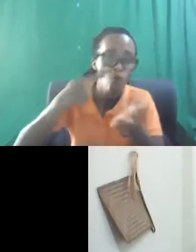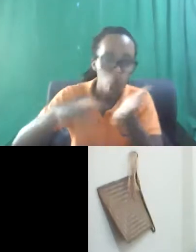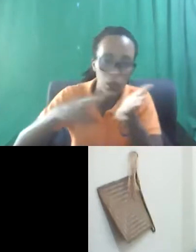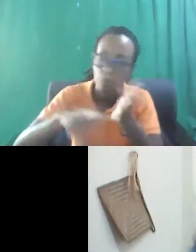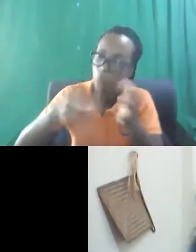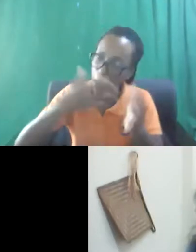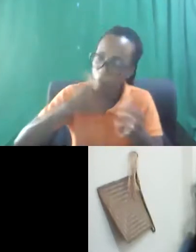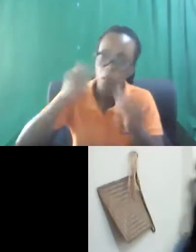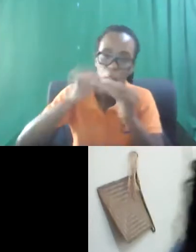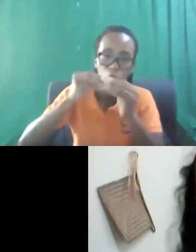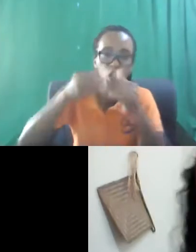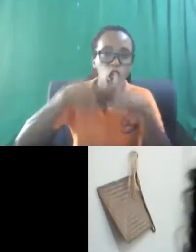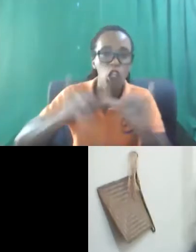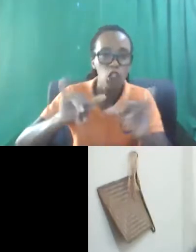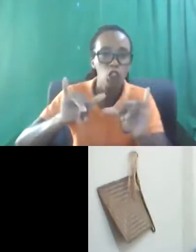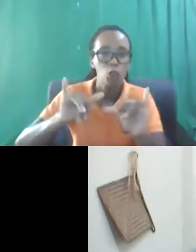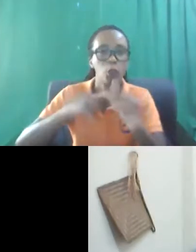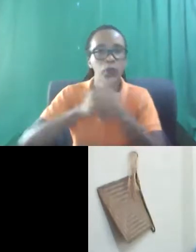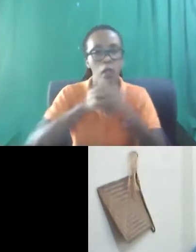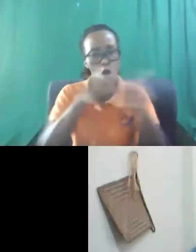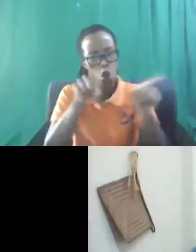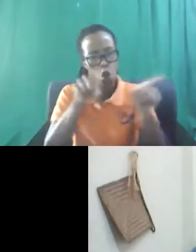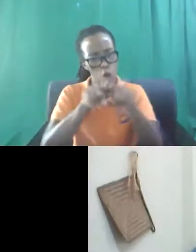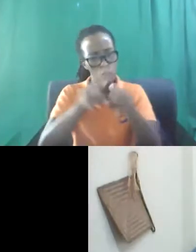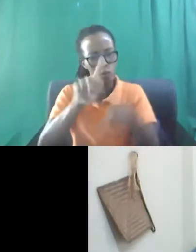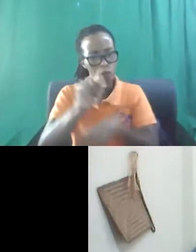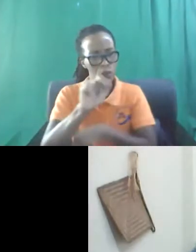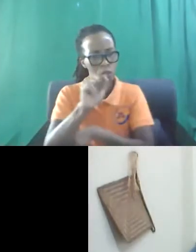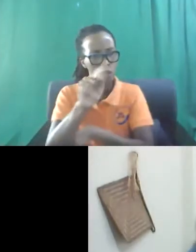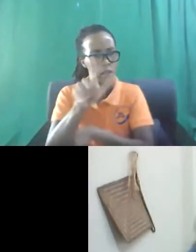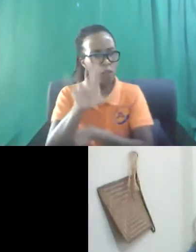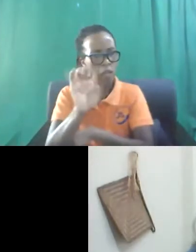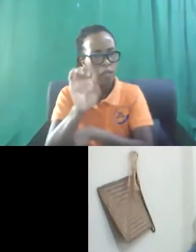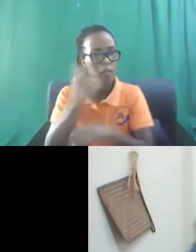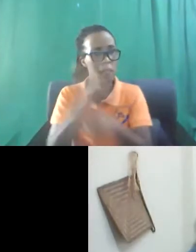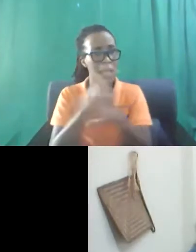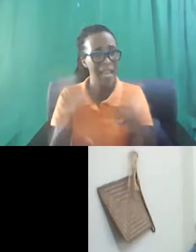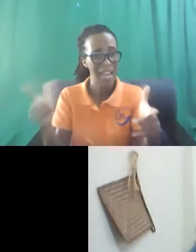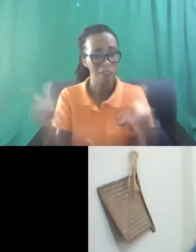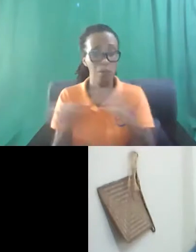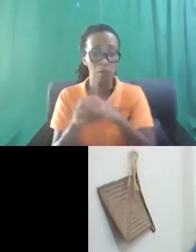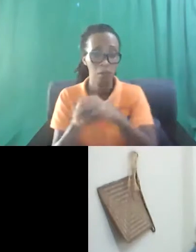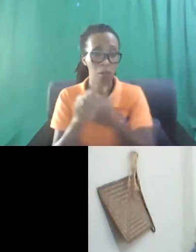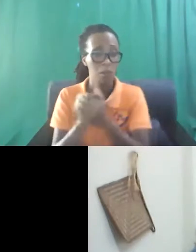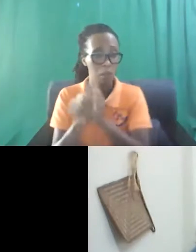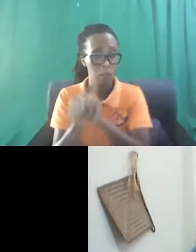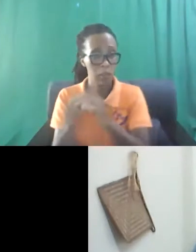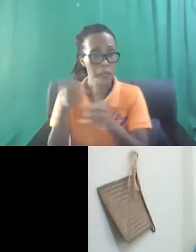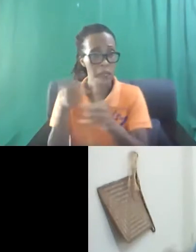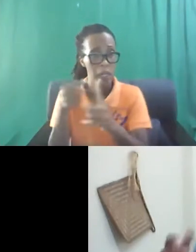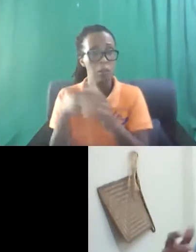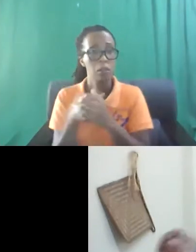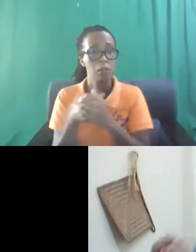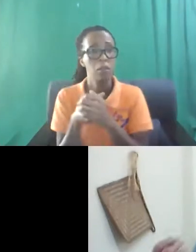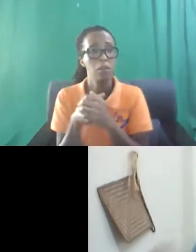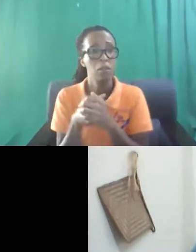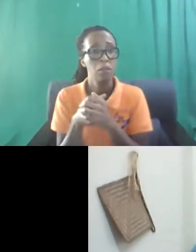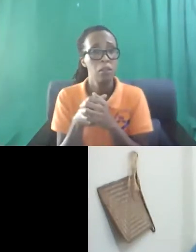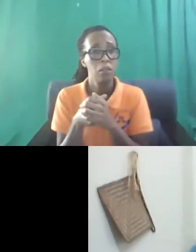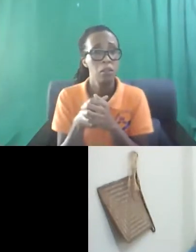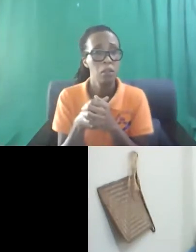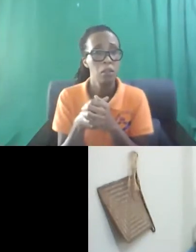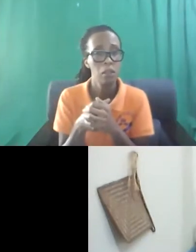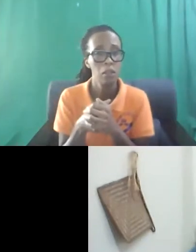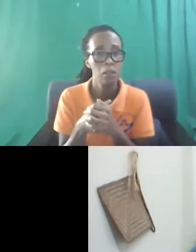studying. And also for tactile sign languages, as you can imagine, there has been a lot